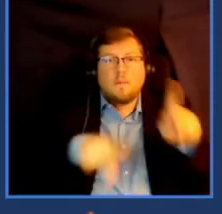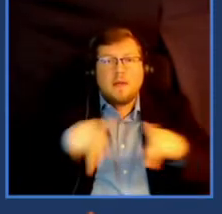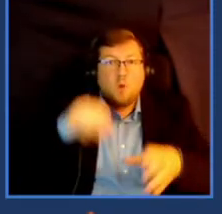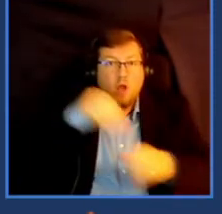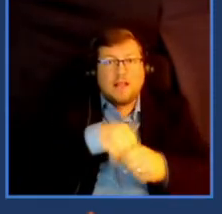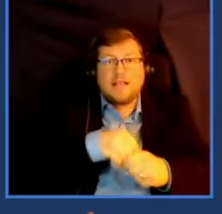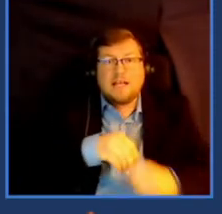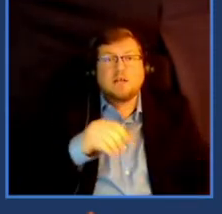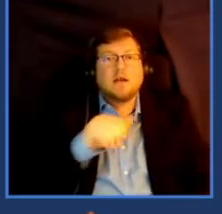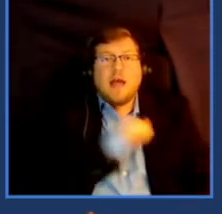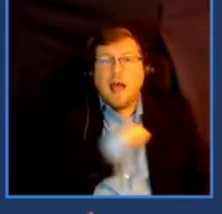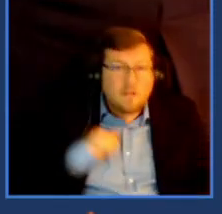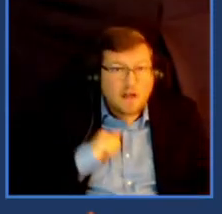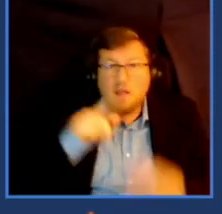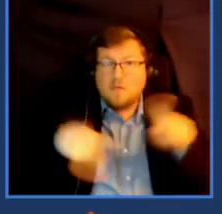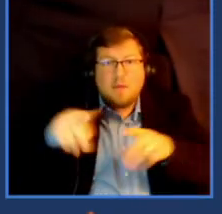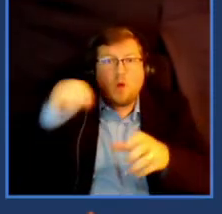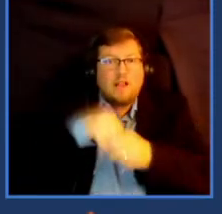of Georgia.